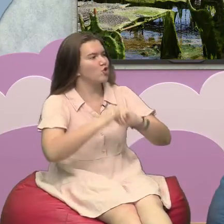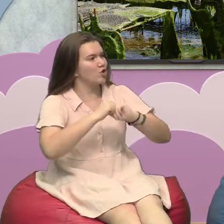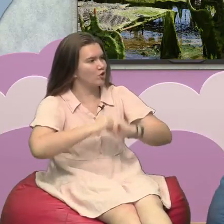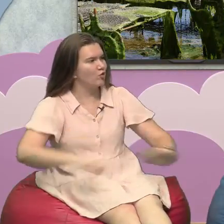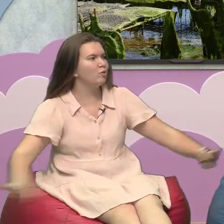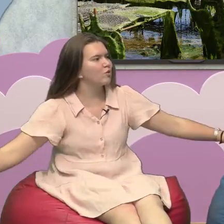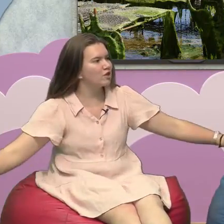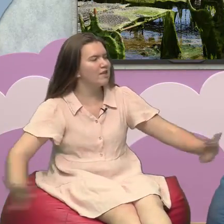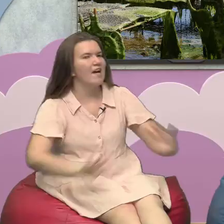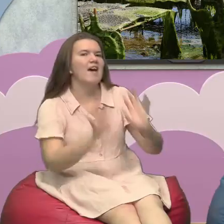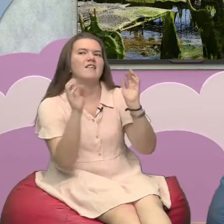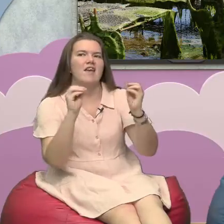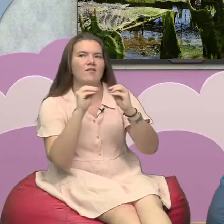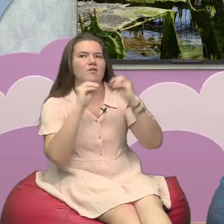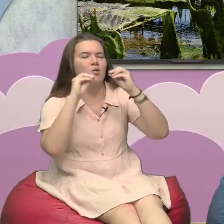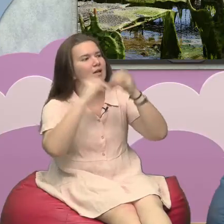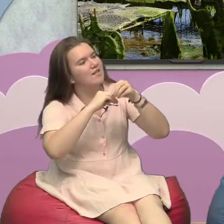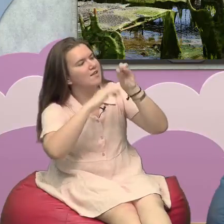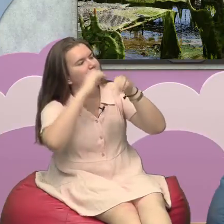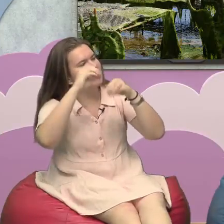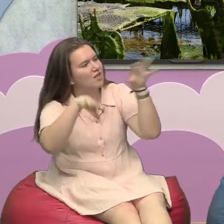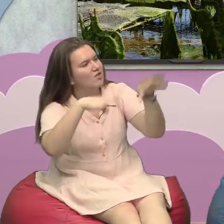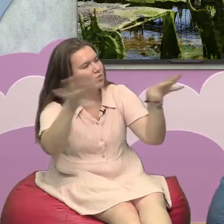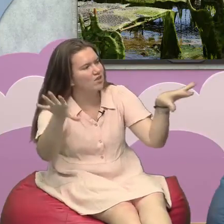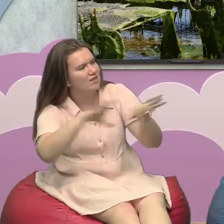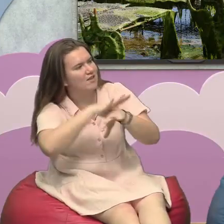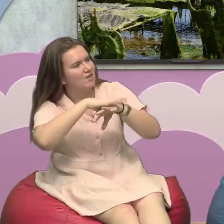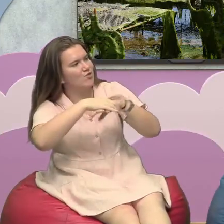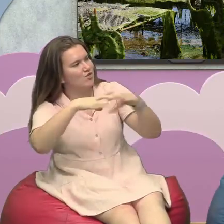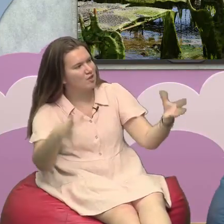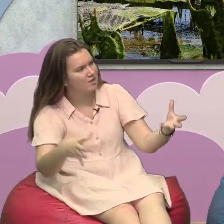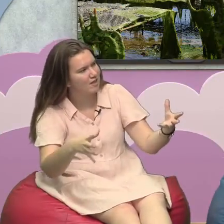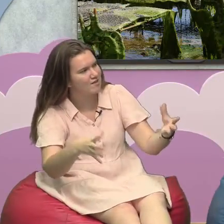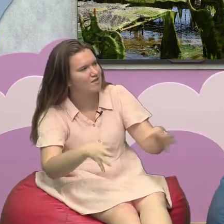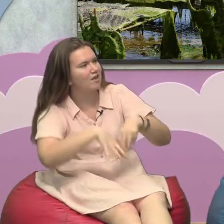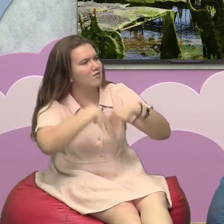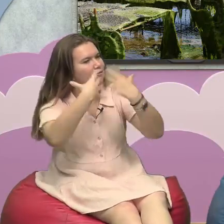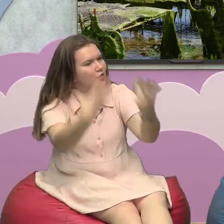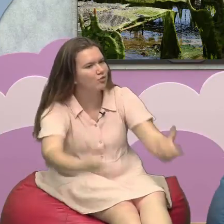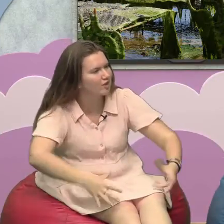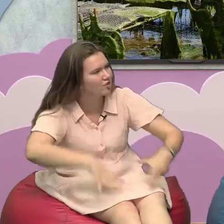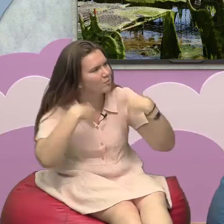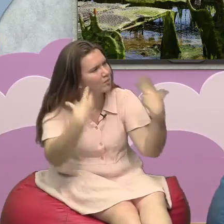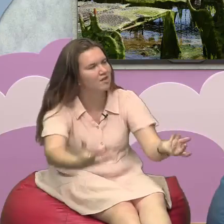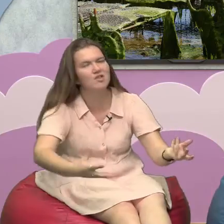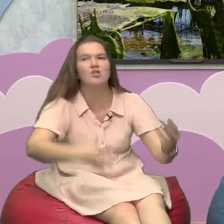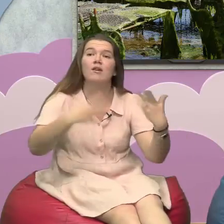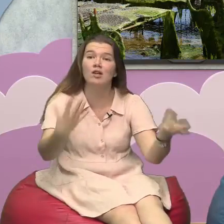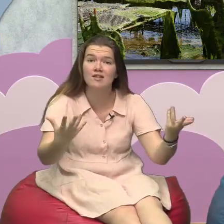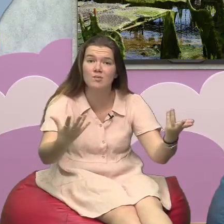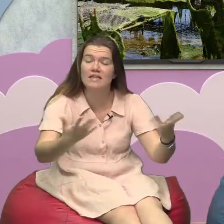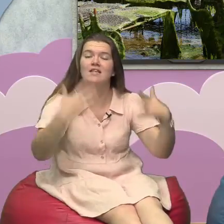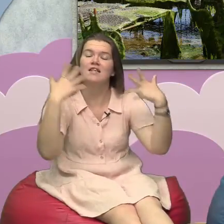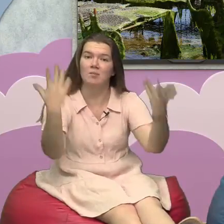which uses just normal water, and then they have little pellets that they put in the water that they use as fertilizer to give some nutrients to the plants, because